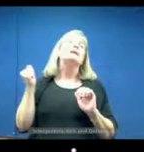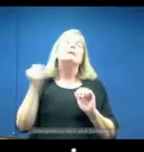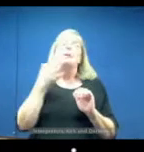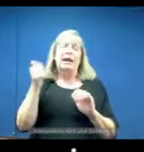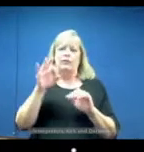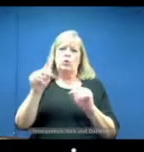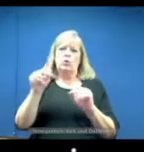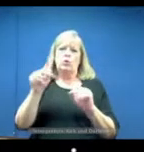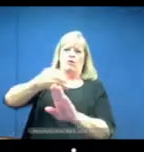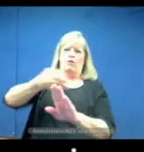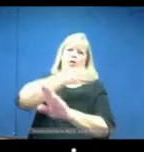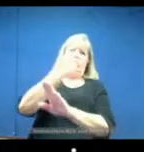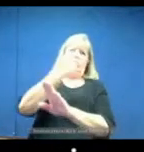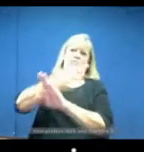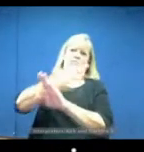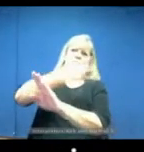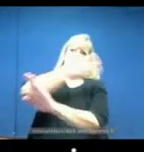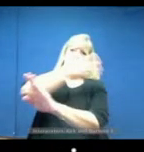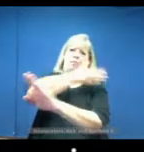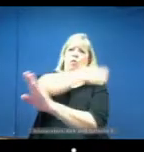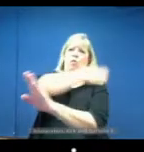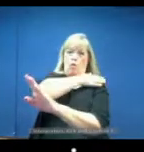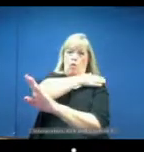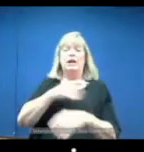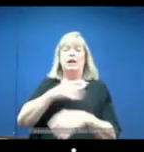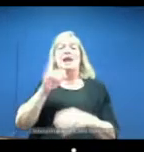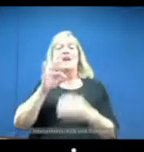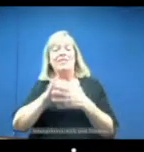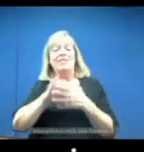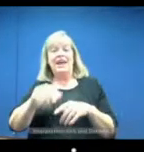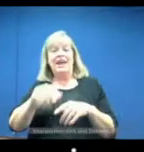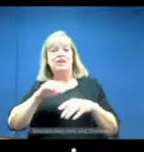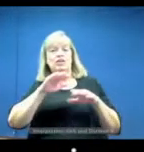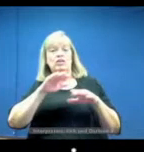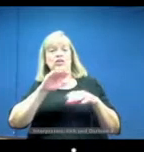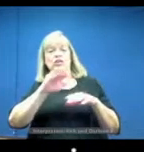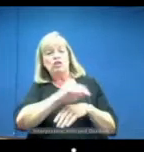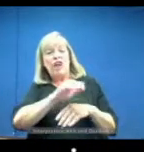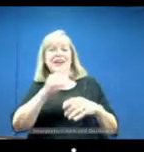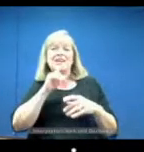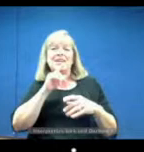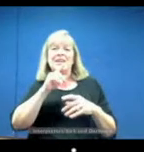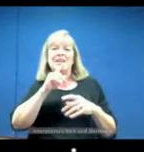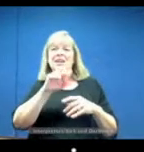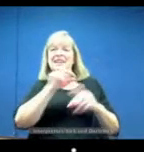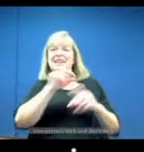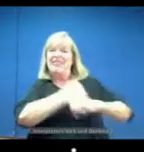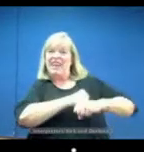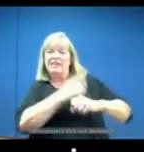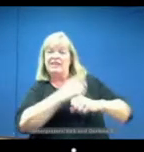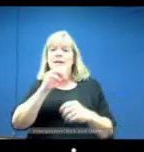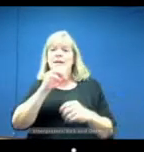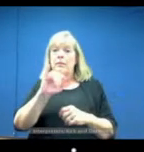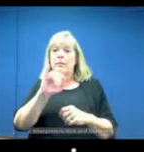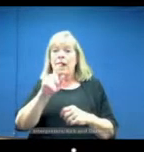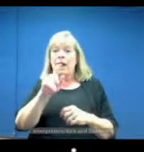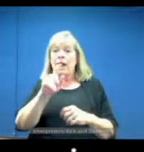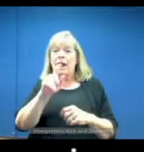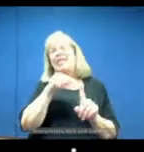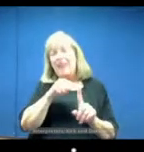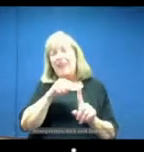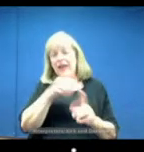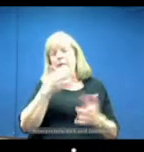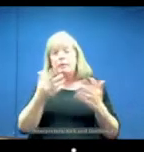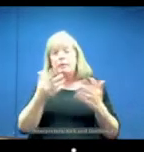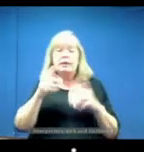time. If the defendant is a minor, it depends on the state as to whether or not those are public or not. In Maryland, they are